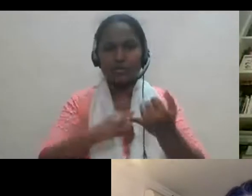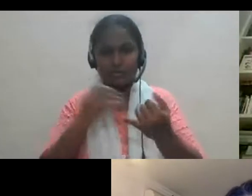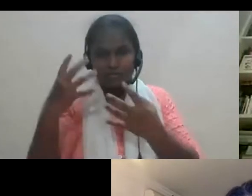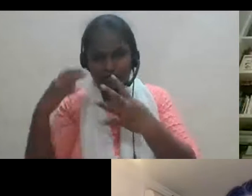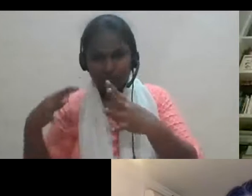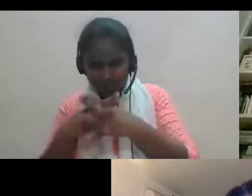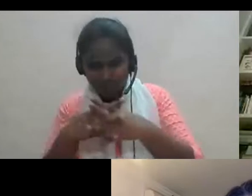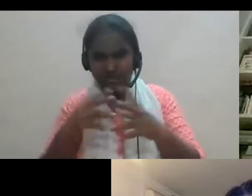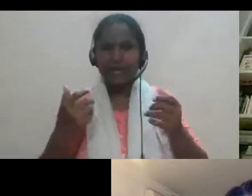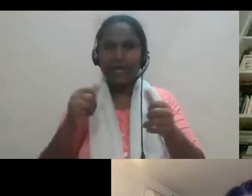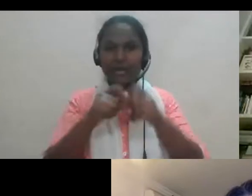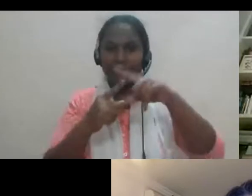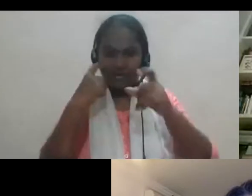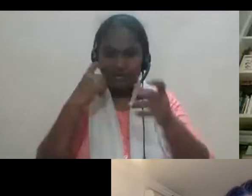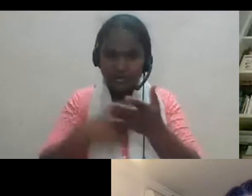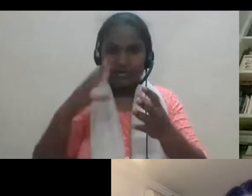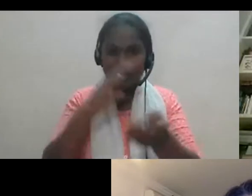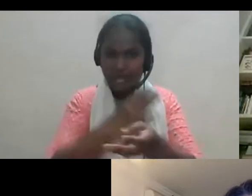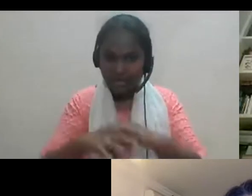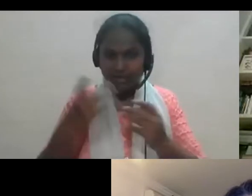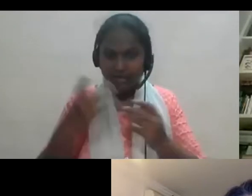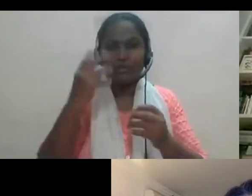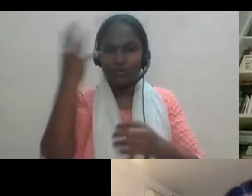Argentina on the Andes. It's where the beautiful lakes are.